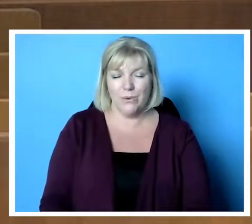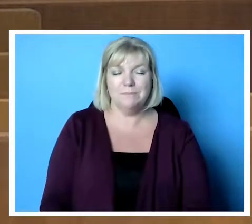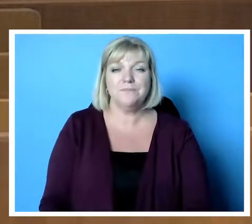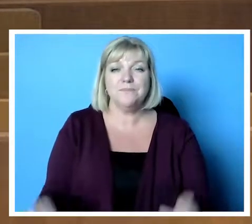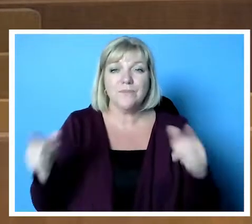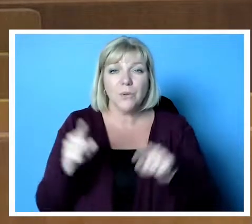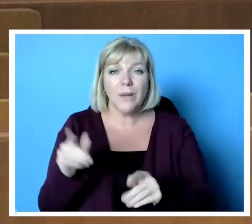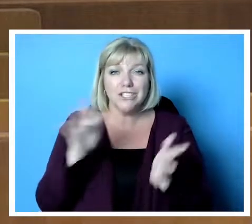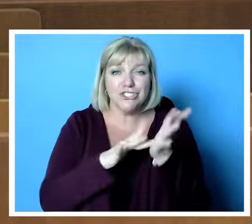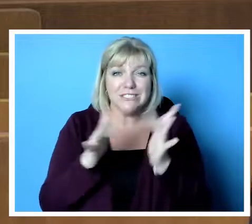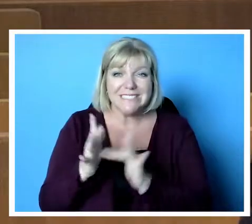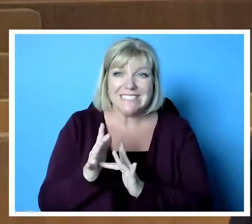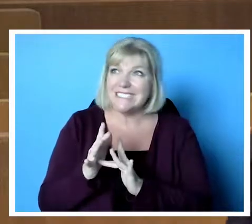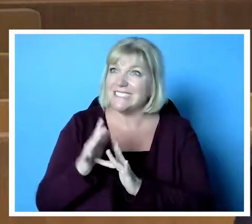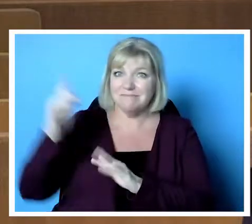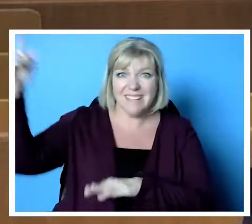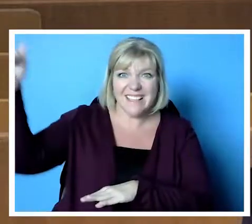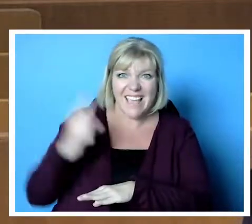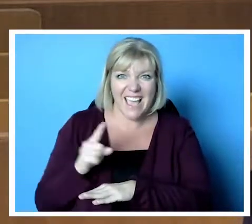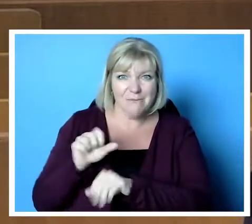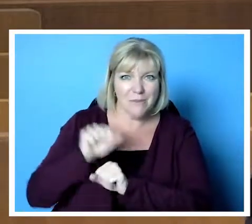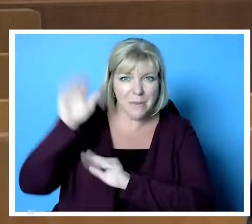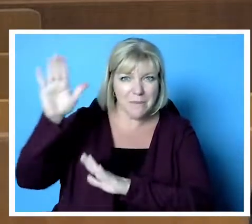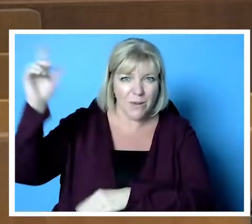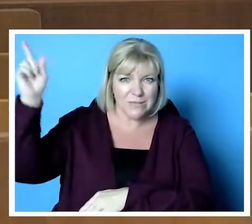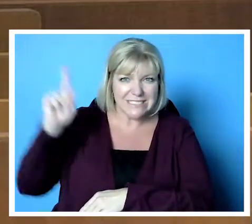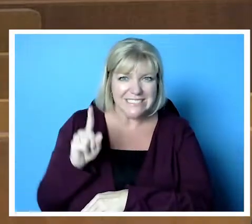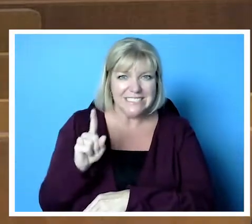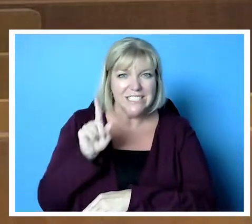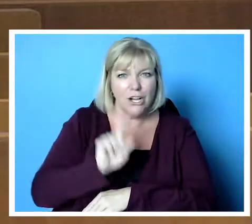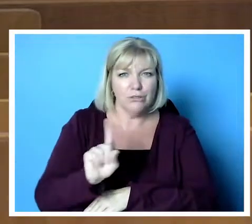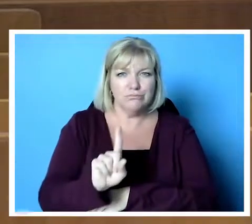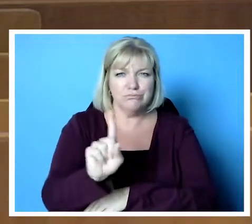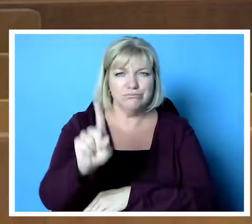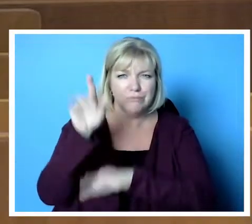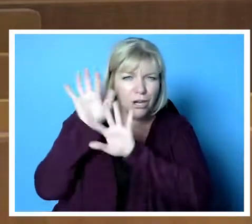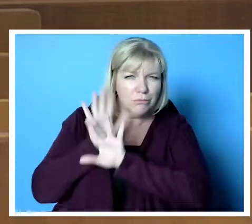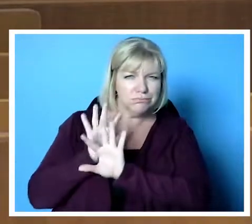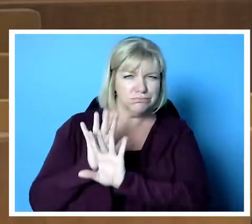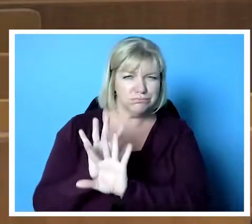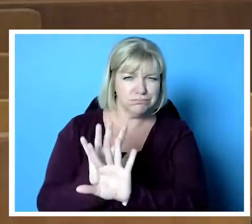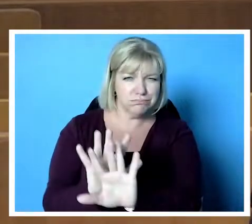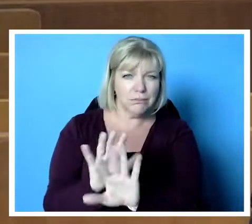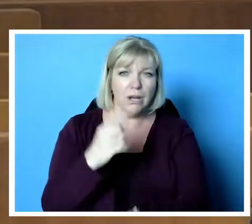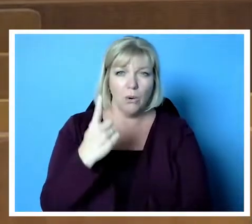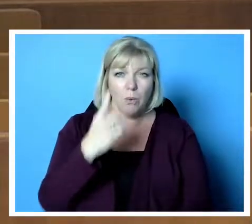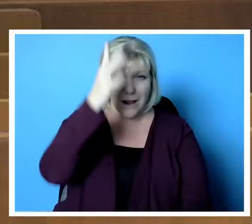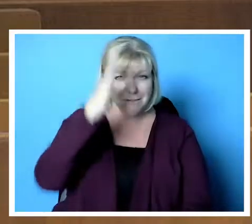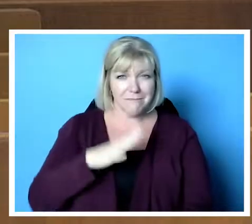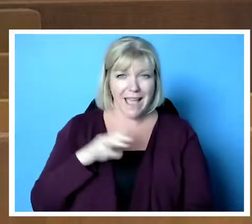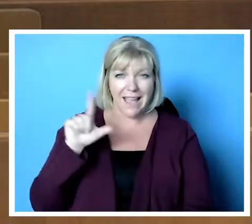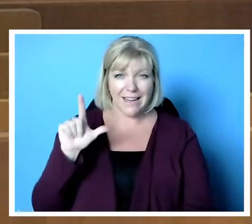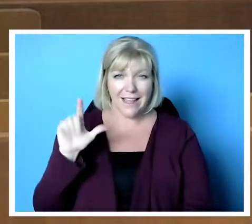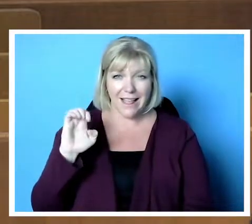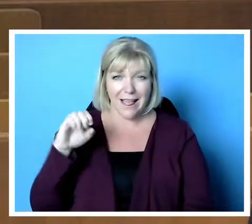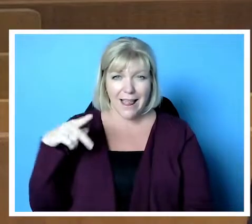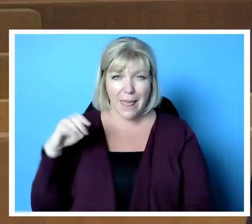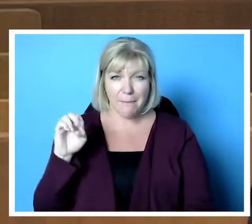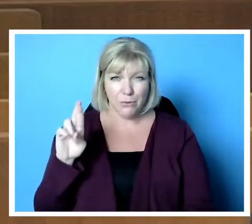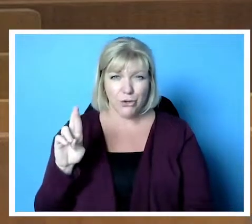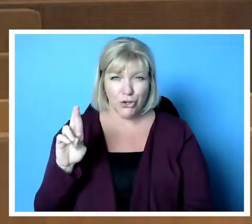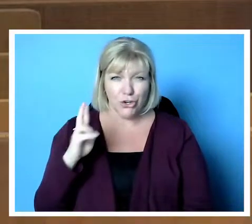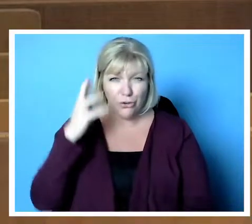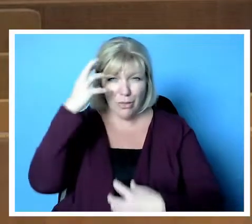down from the mountain, great crowds followed him. And there was a leper who came to him and knelt before